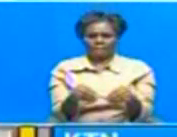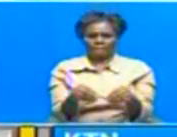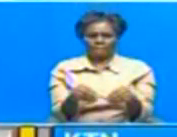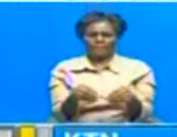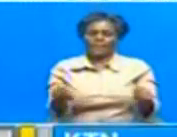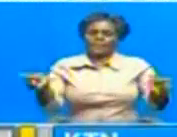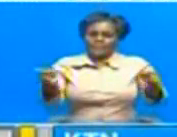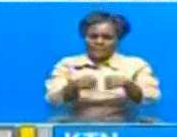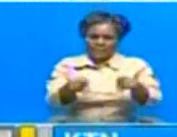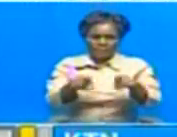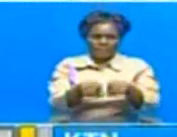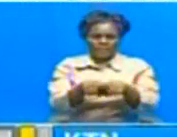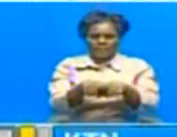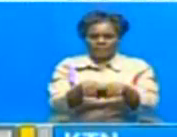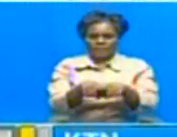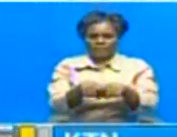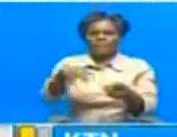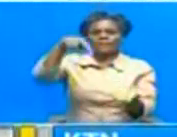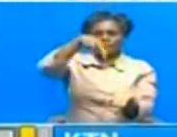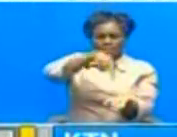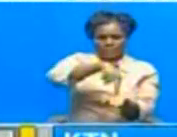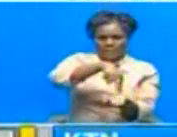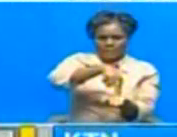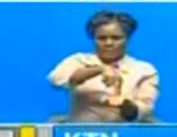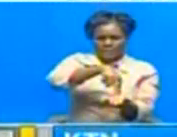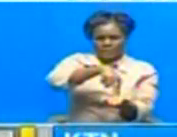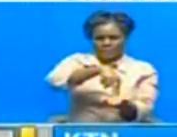Was again on the ballot